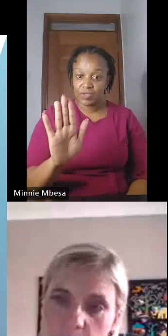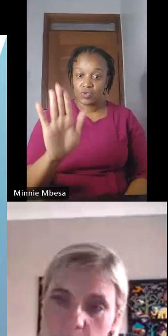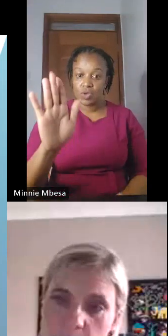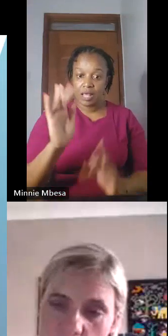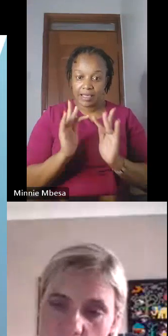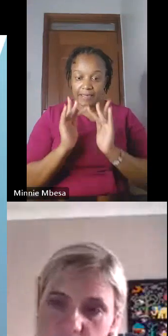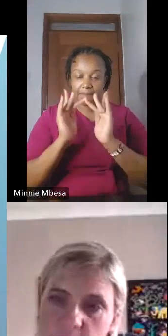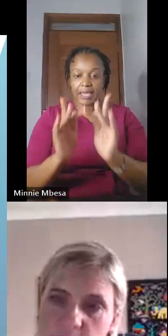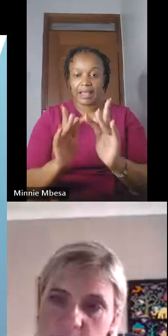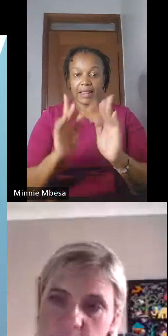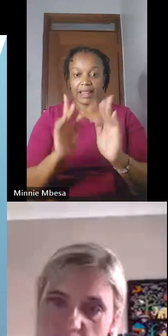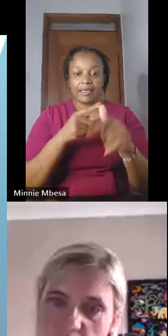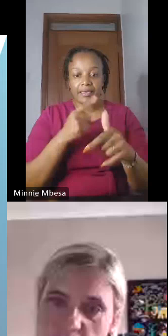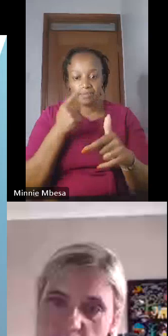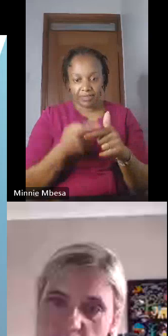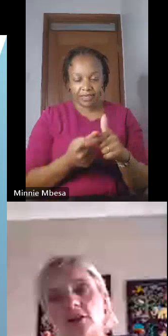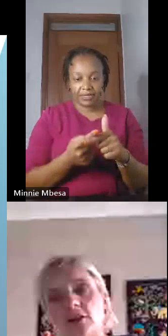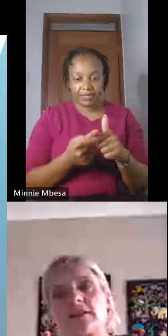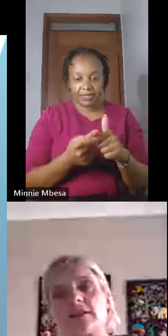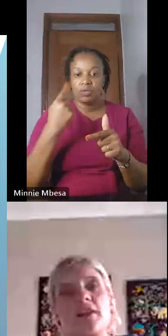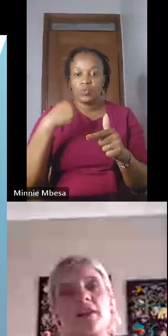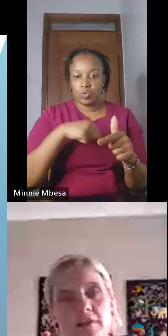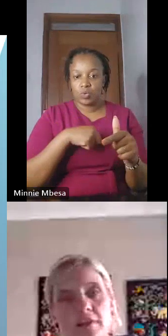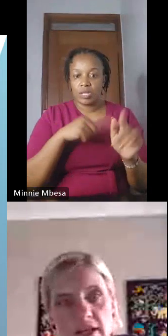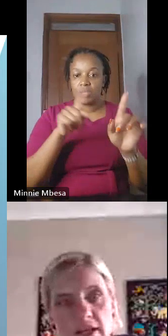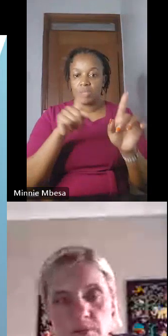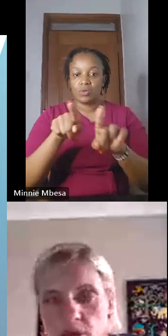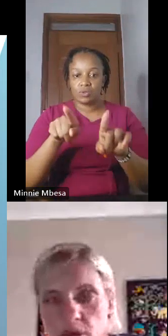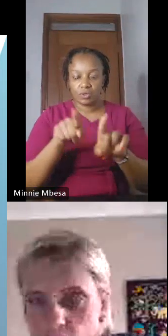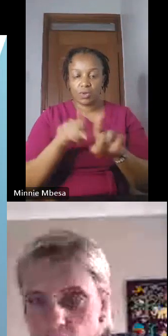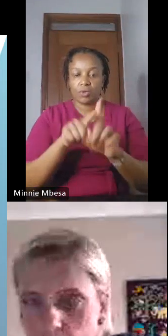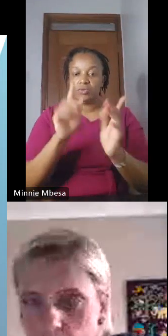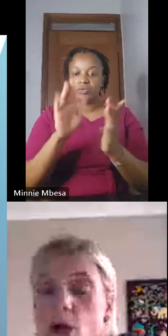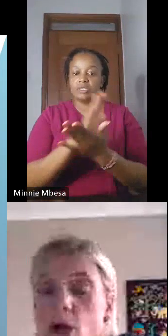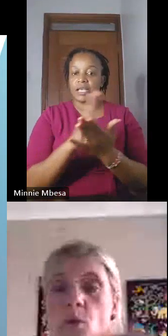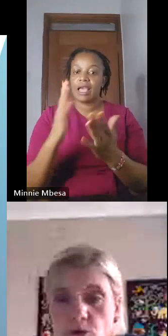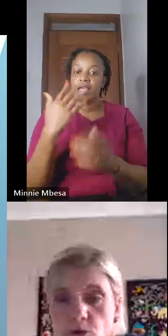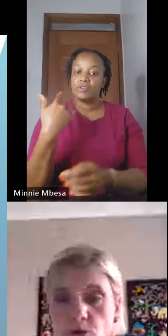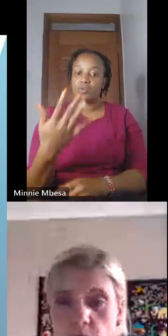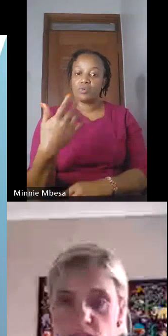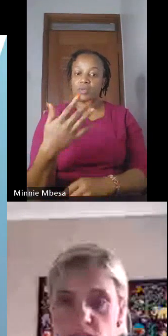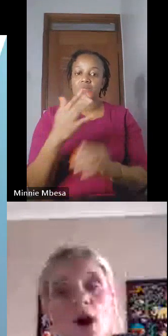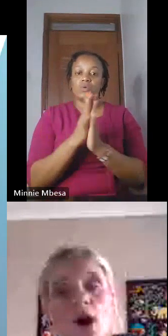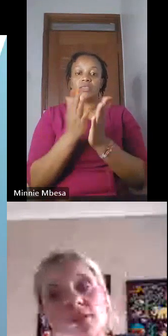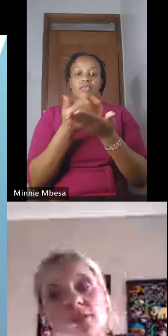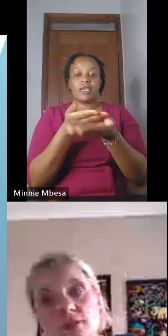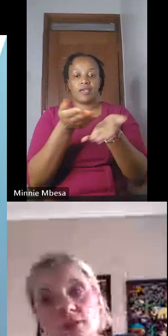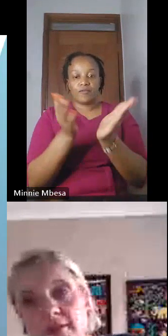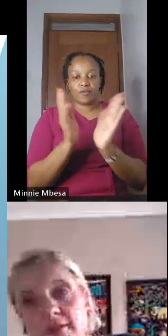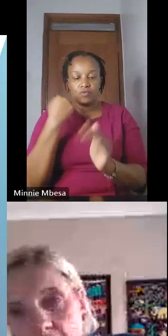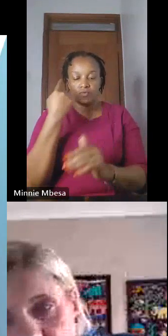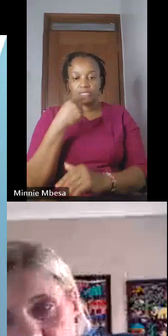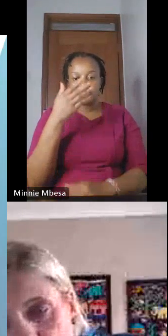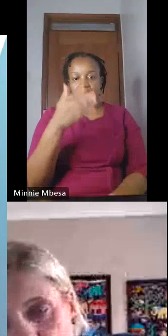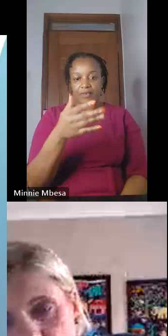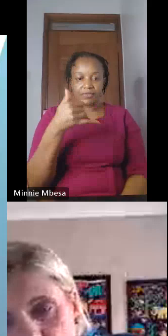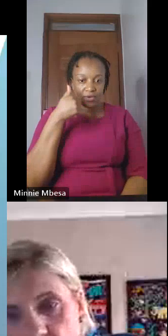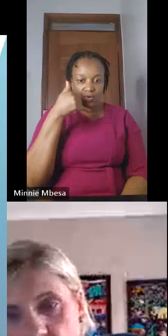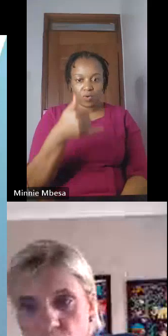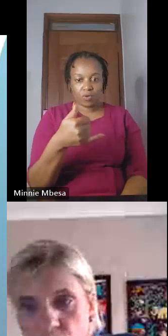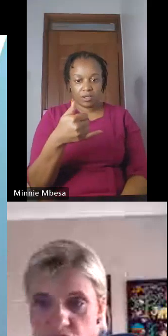then we will also share a document with everybody that was on the call, what your question was, so that they have